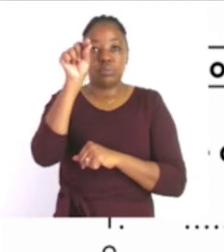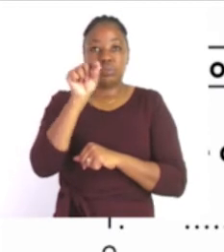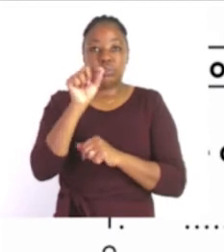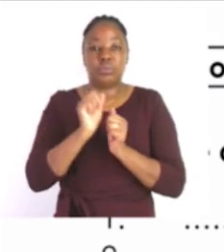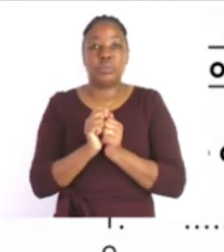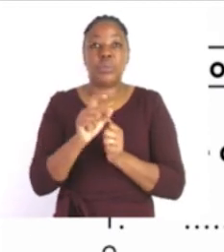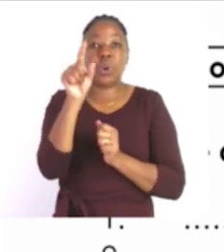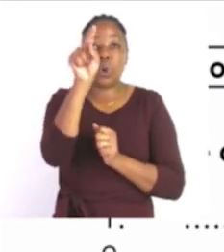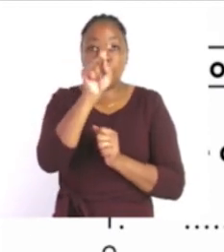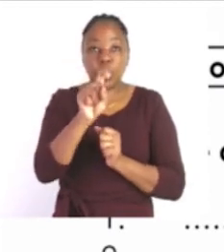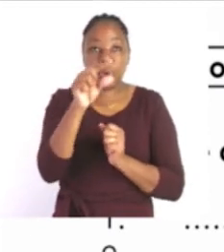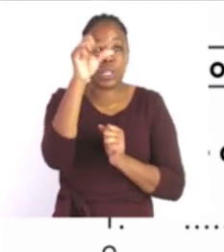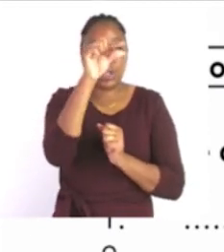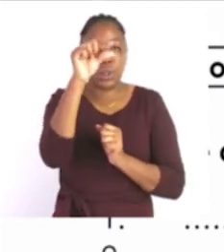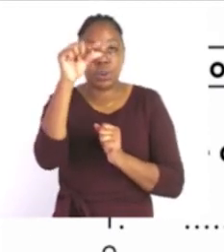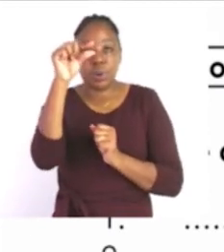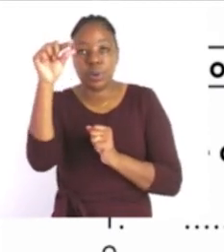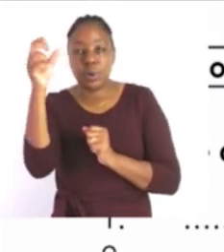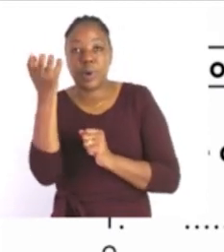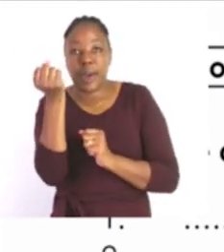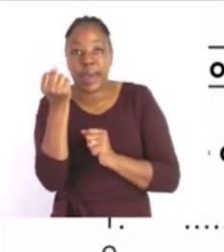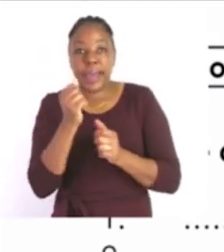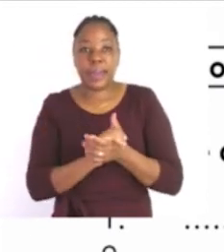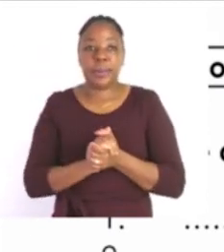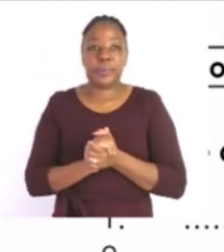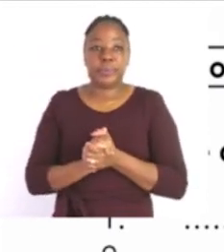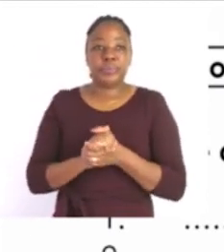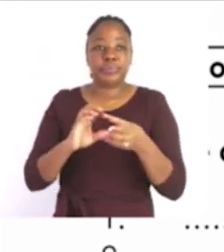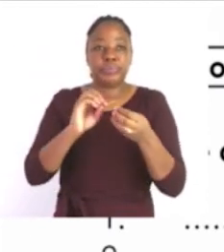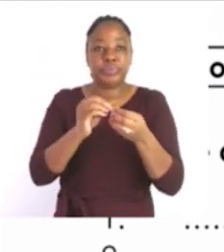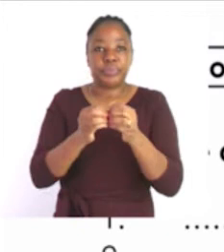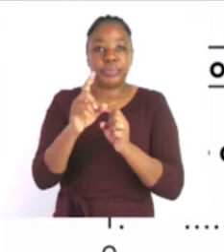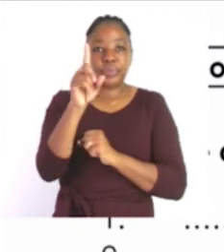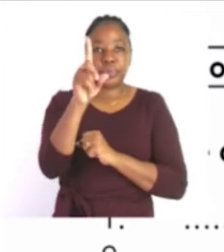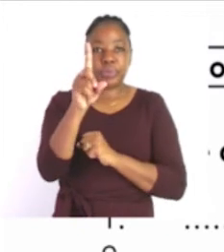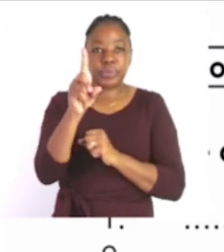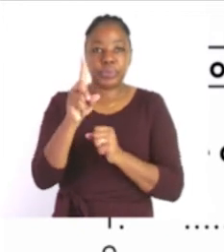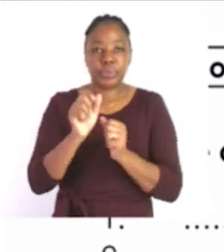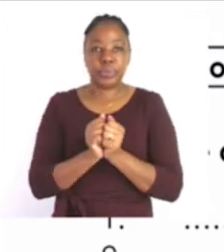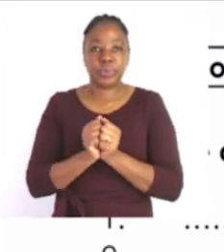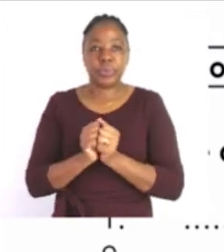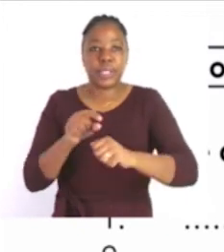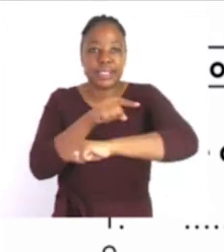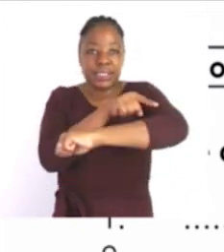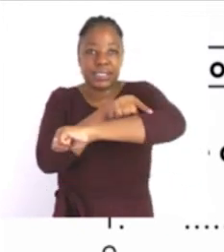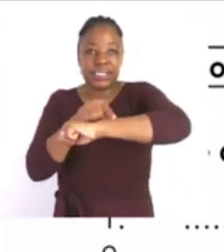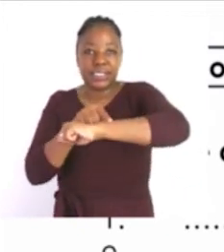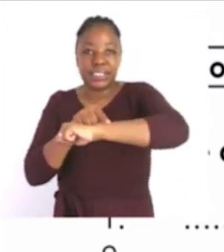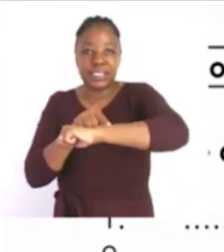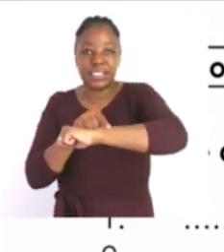there. I'd like us to do number 1 together. It says, dash are you